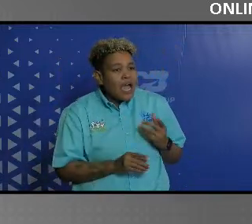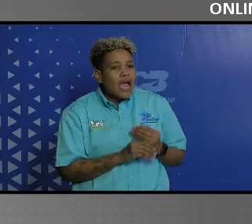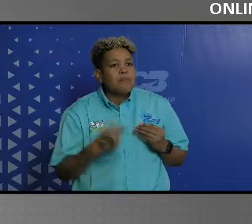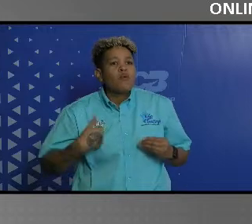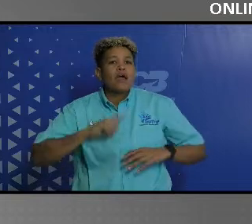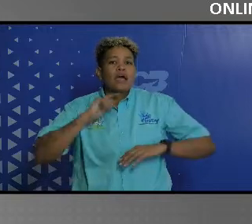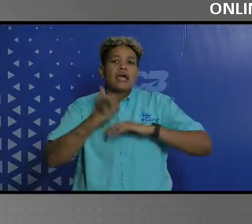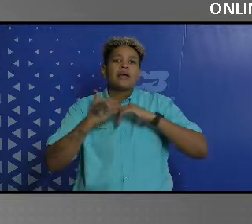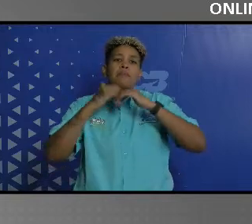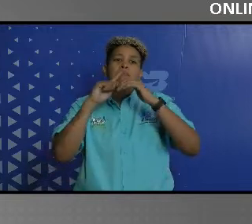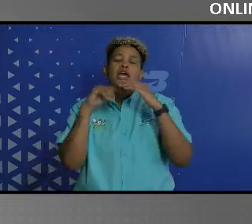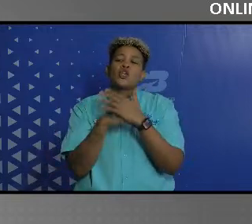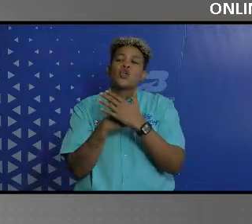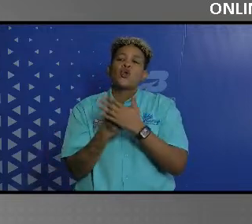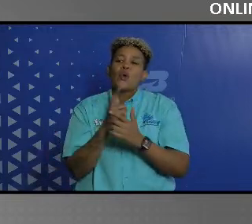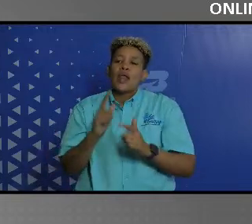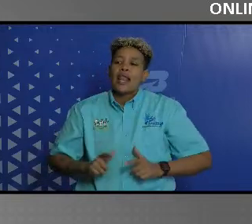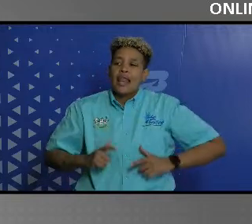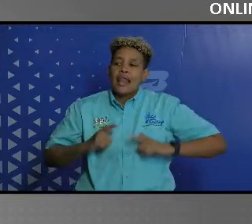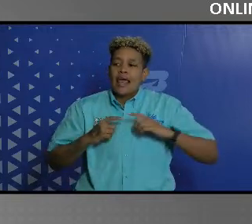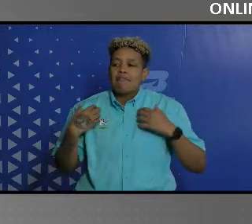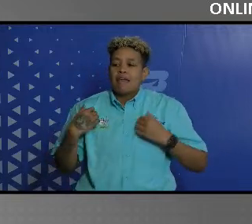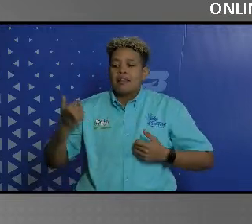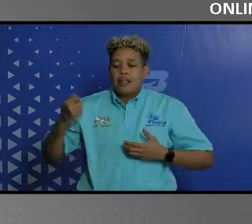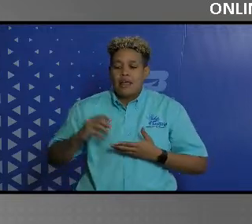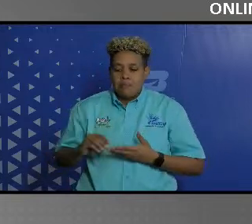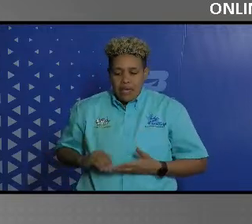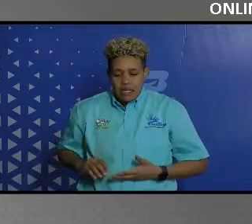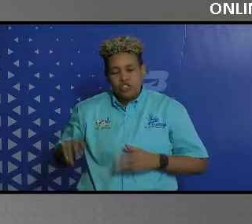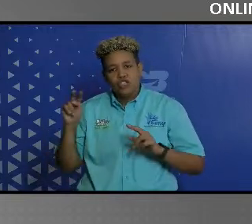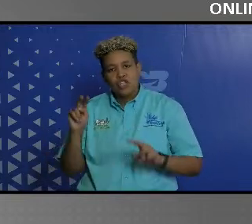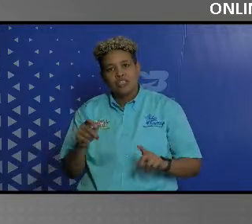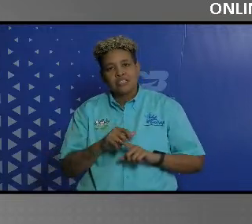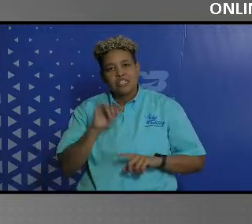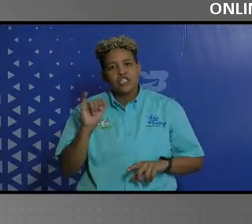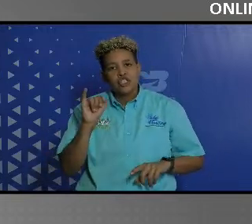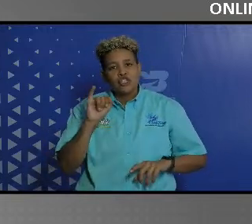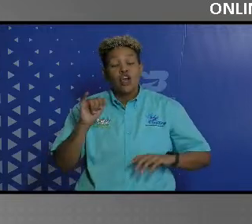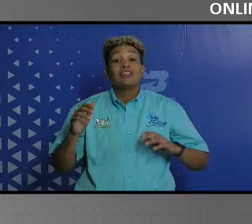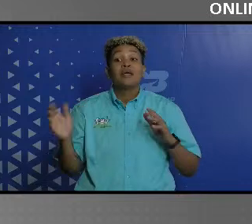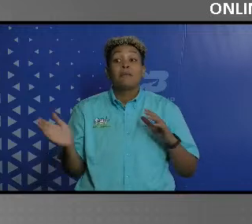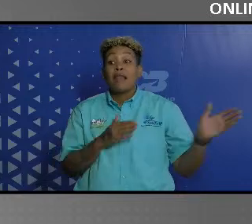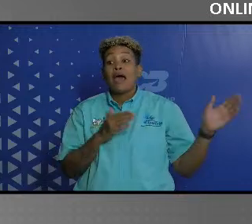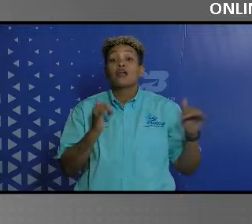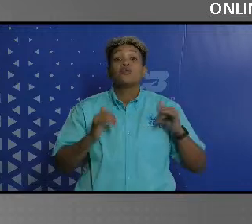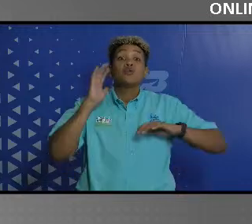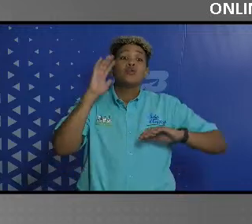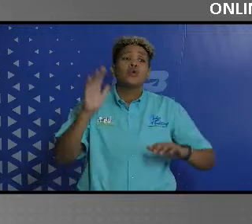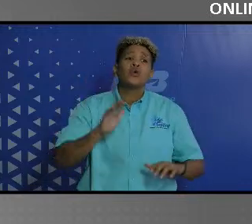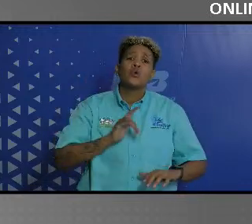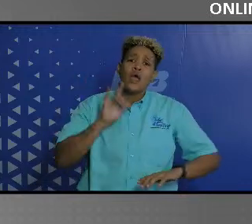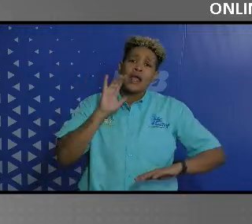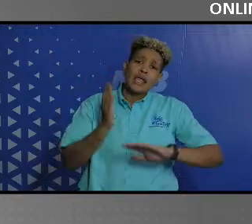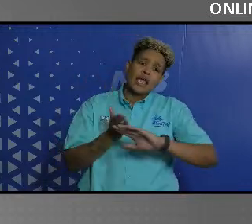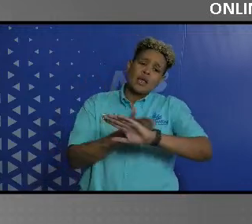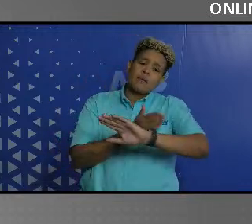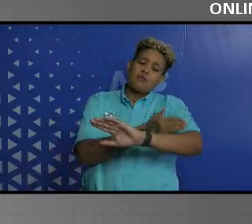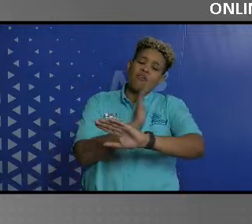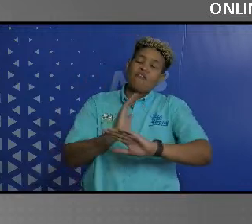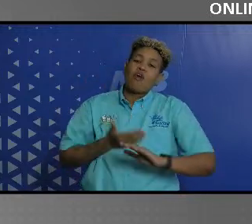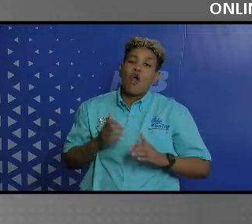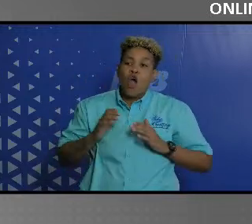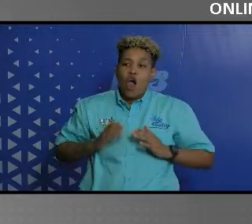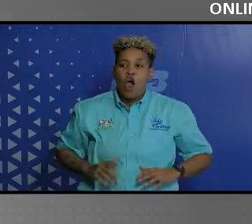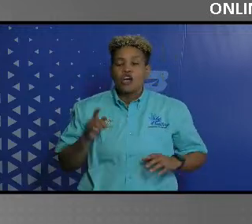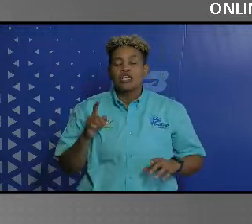are implementing a new life, health, and pensions insurance platform, which would greatly improve our